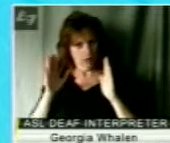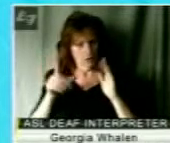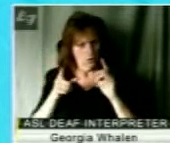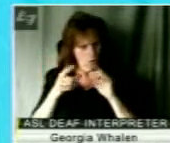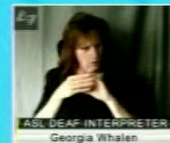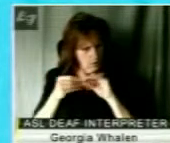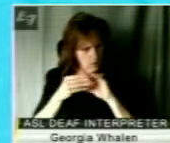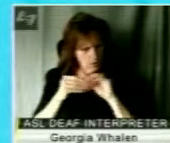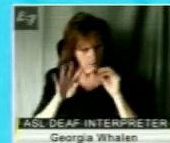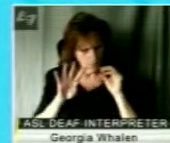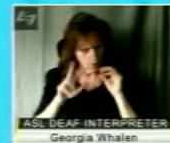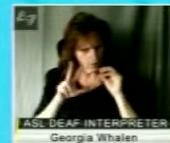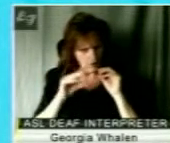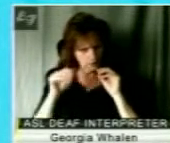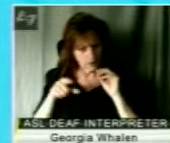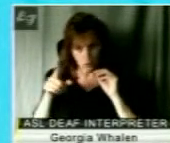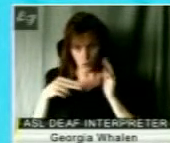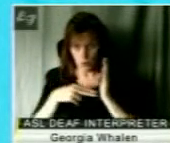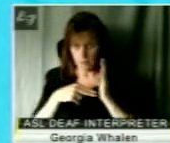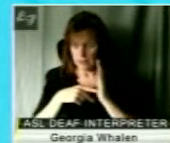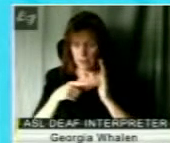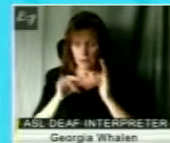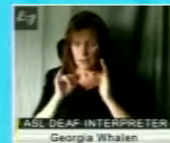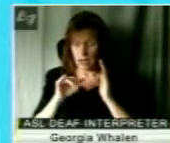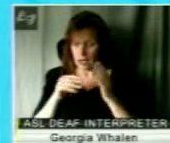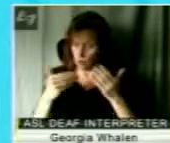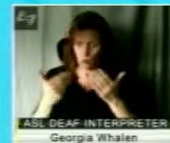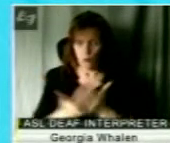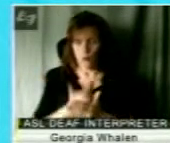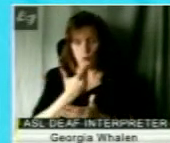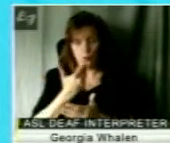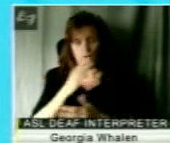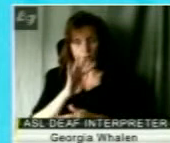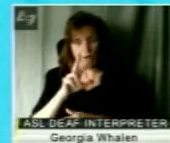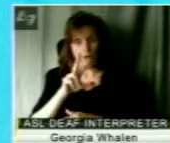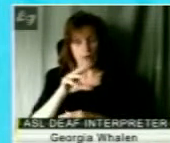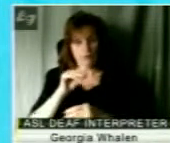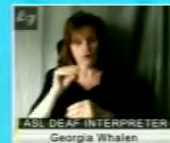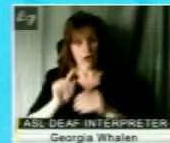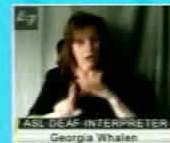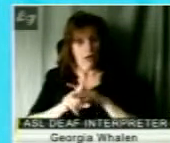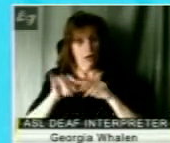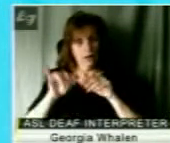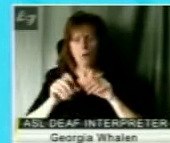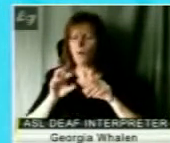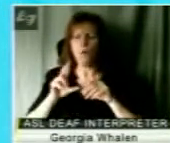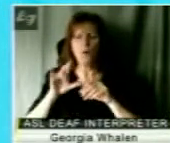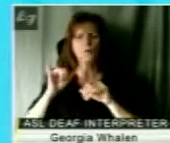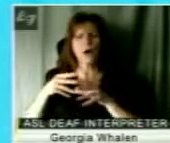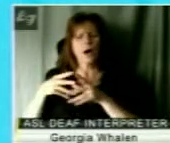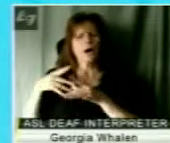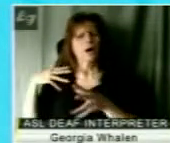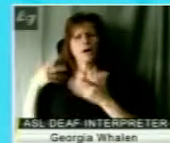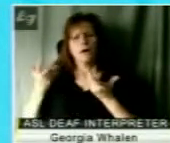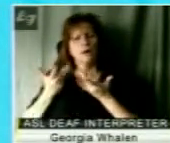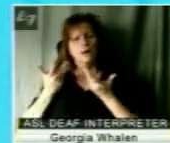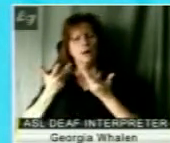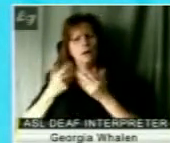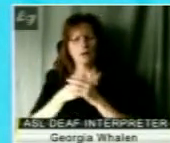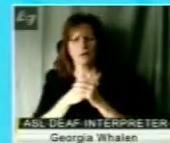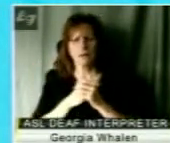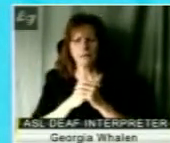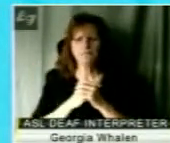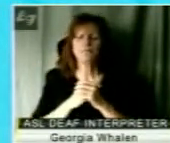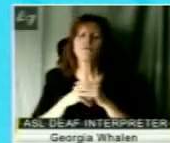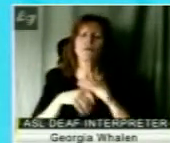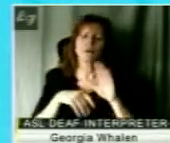that 43% of all new cases, and how far back does that statistic go? So we always like to look, and I just wanted to